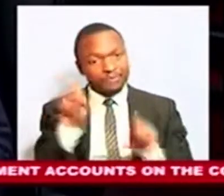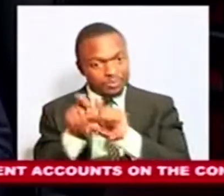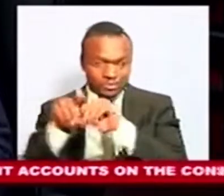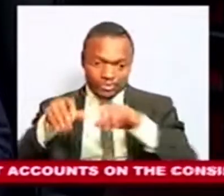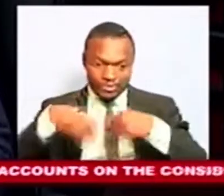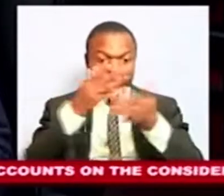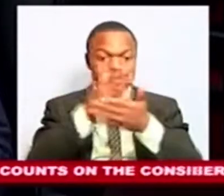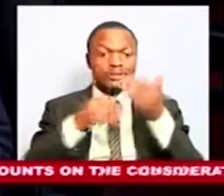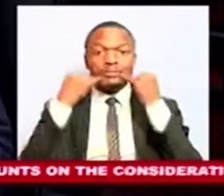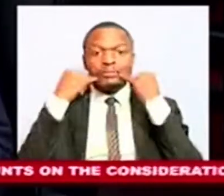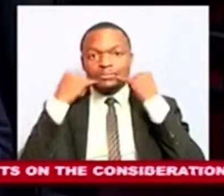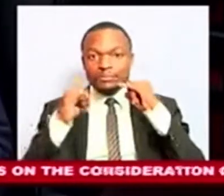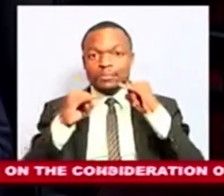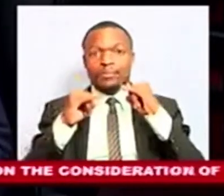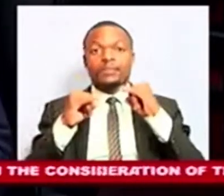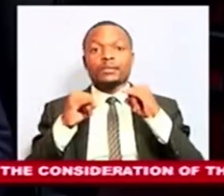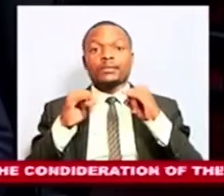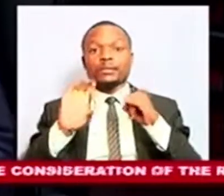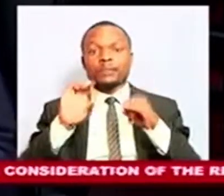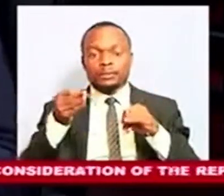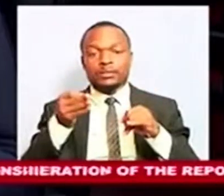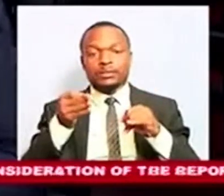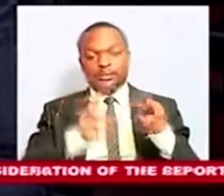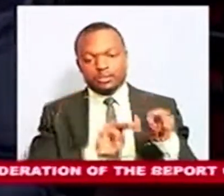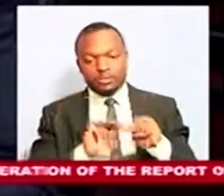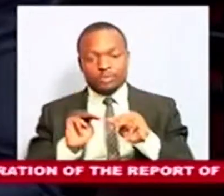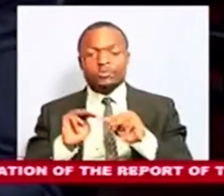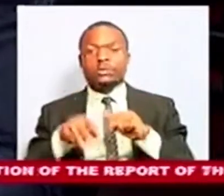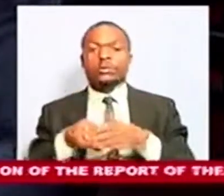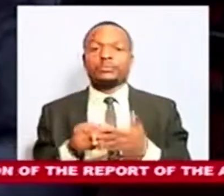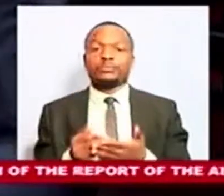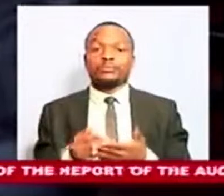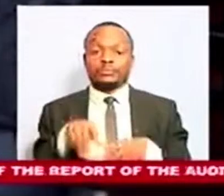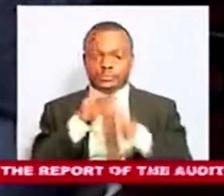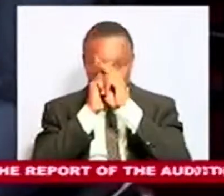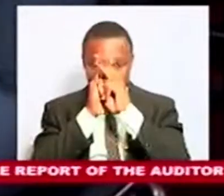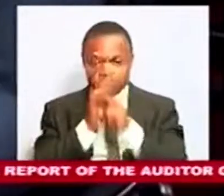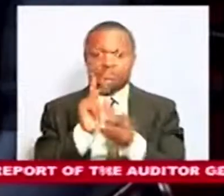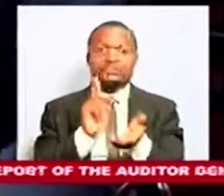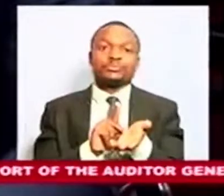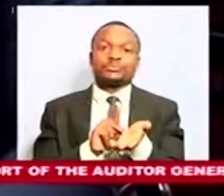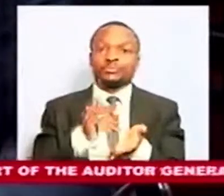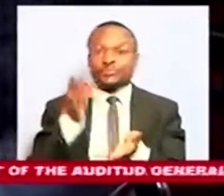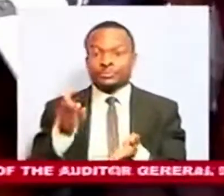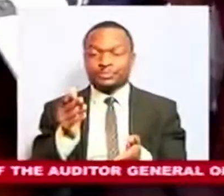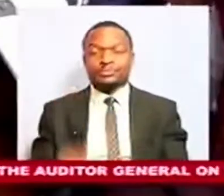some information how the CDF is moving? Honorable Doc?